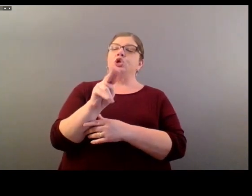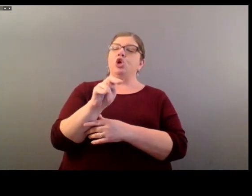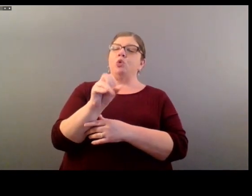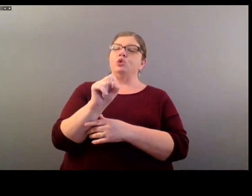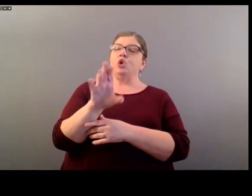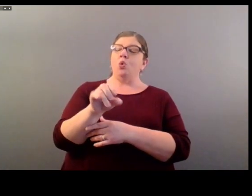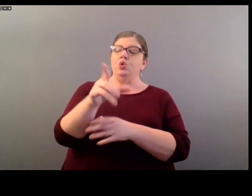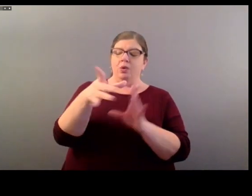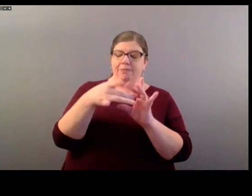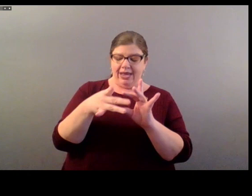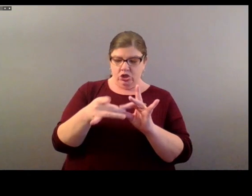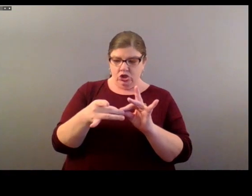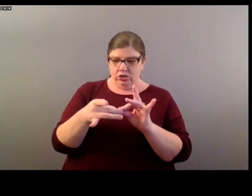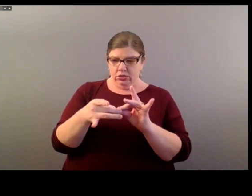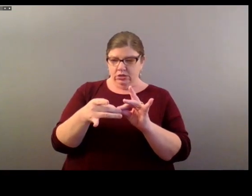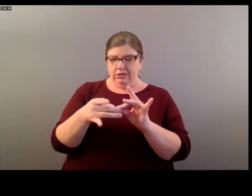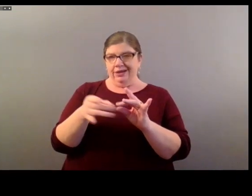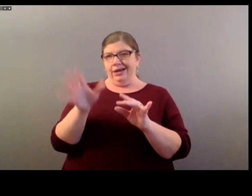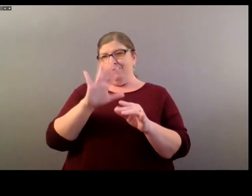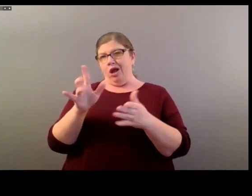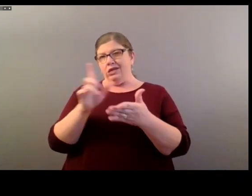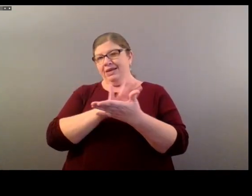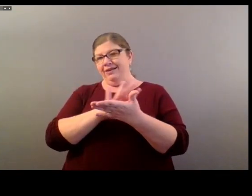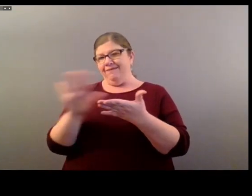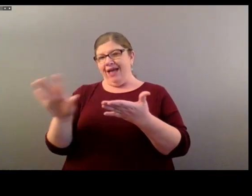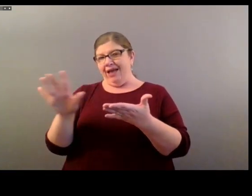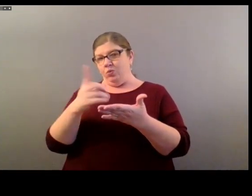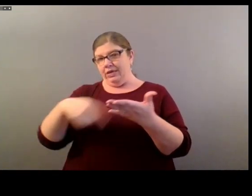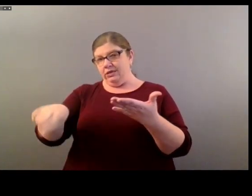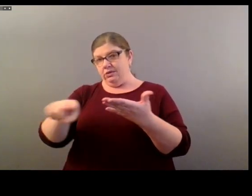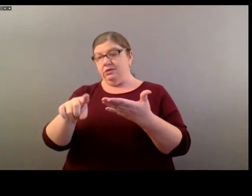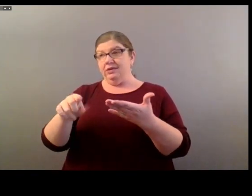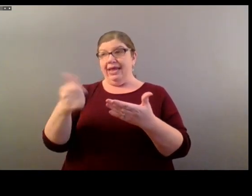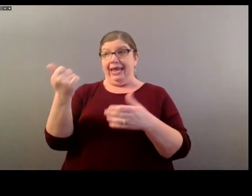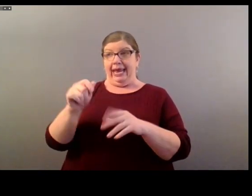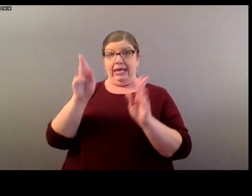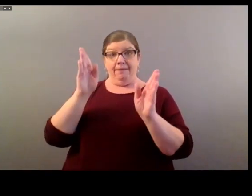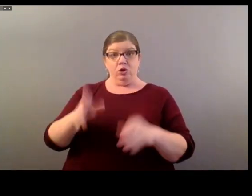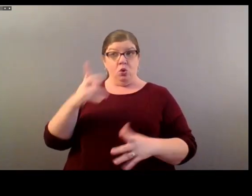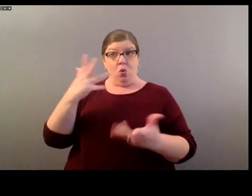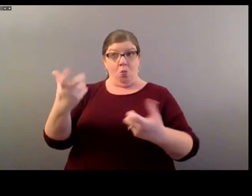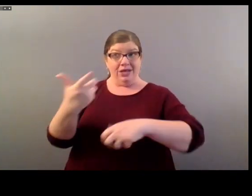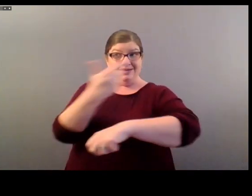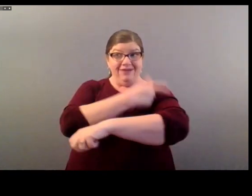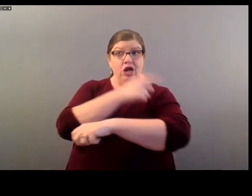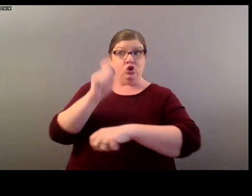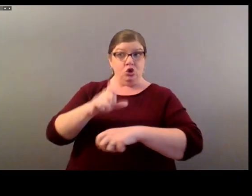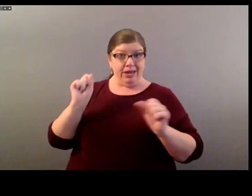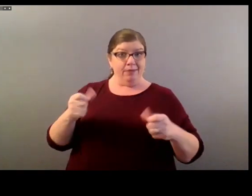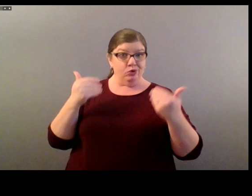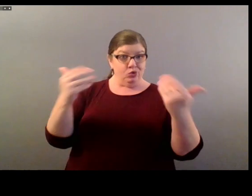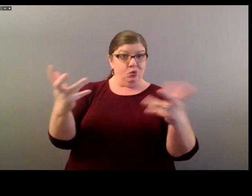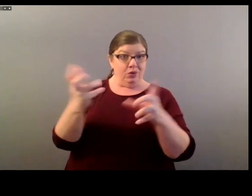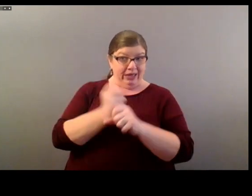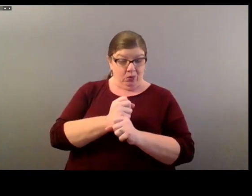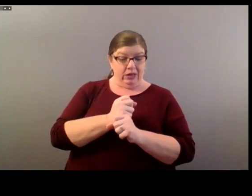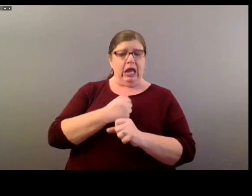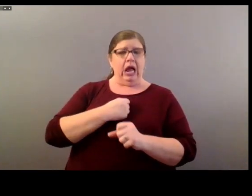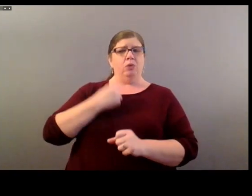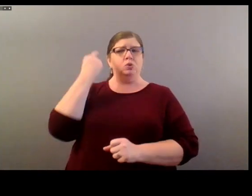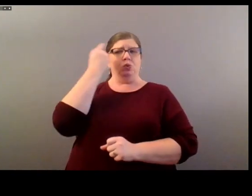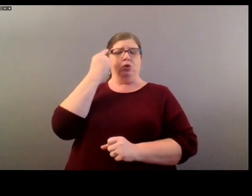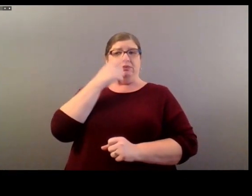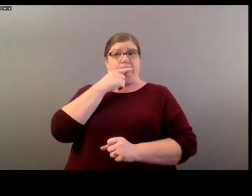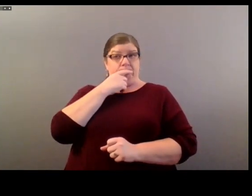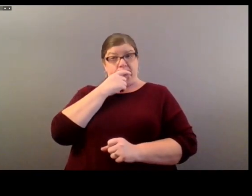in approximately 5 weeks, any resident who wants to get a vaccine should be able to get a vaccine. And I was wondering if that deadline